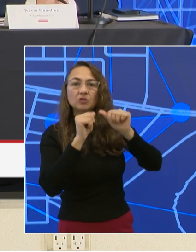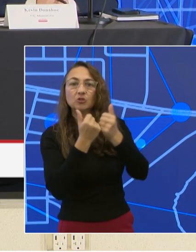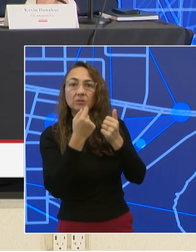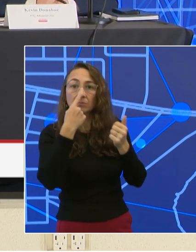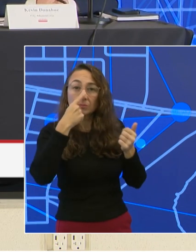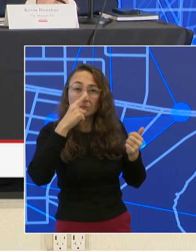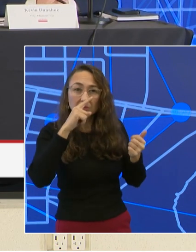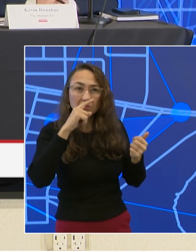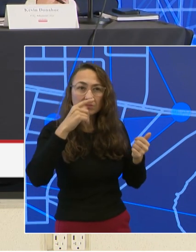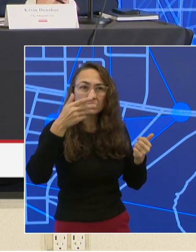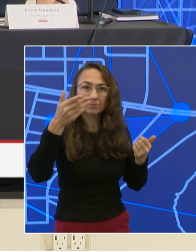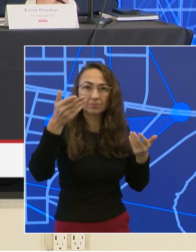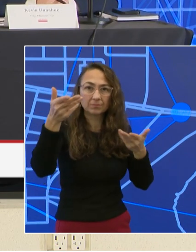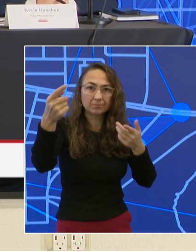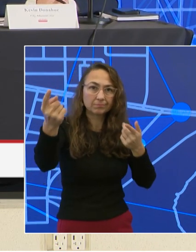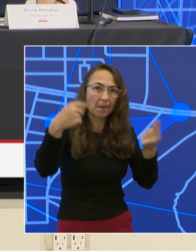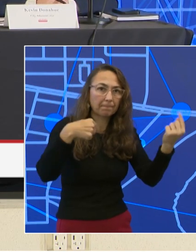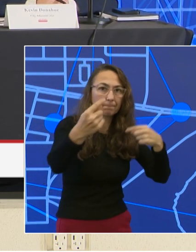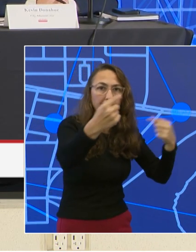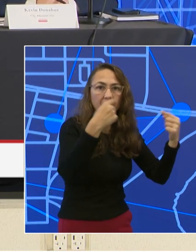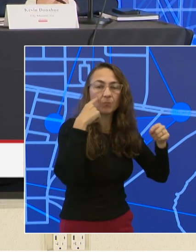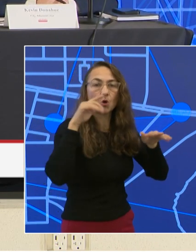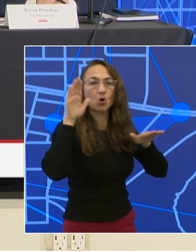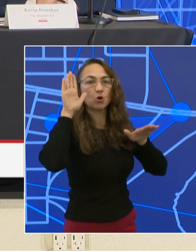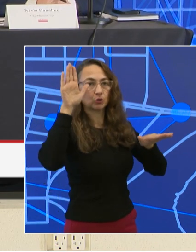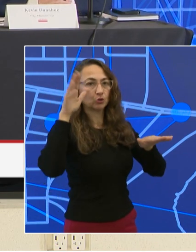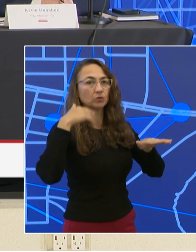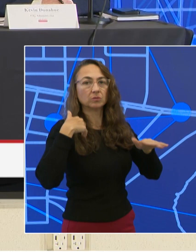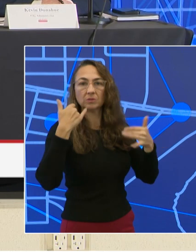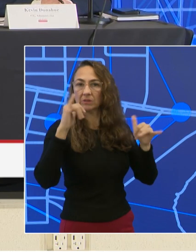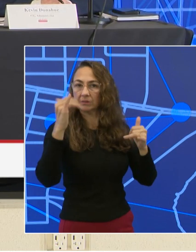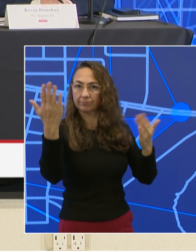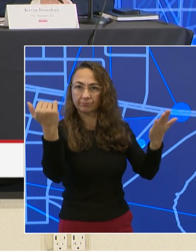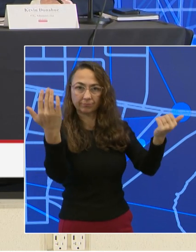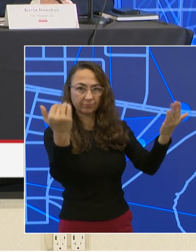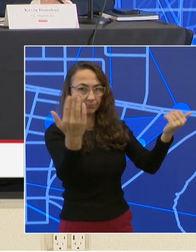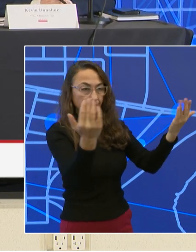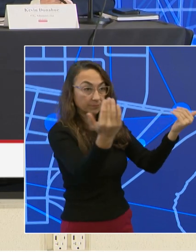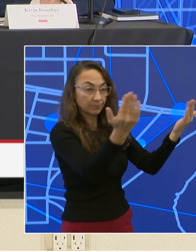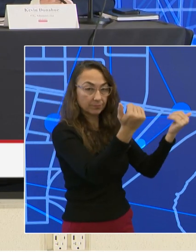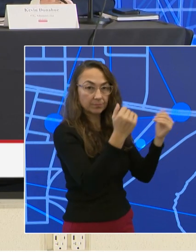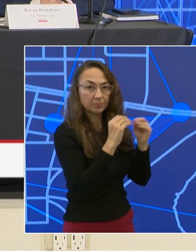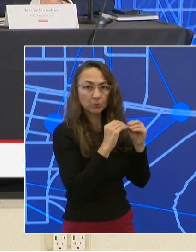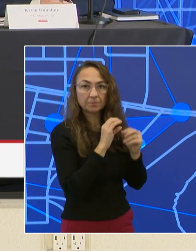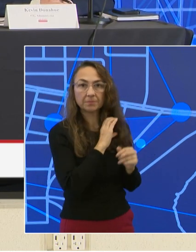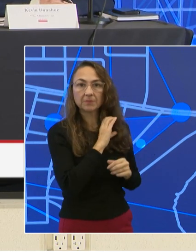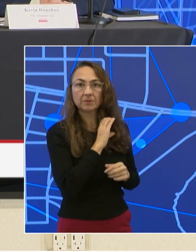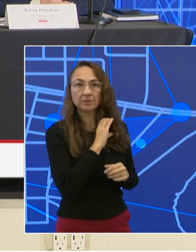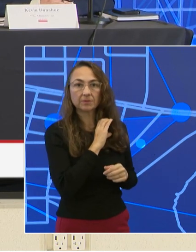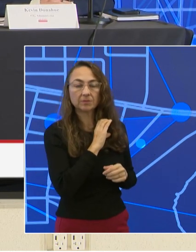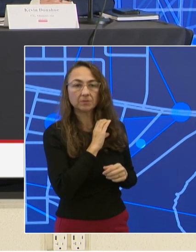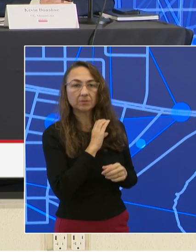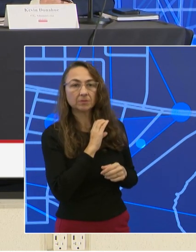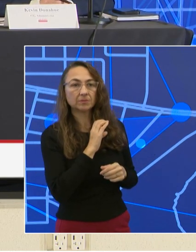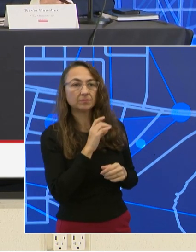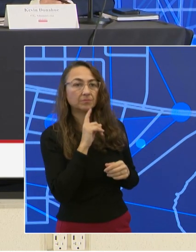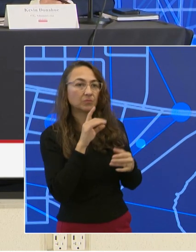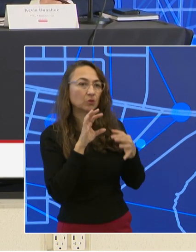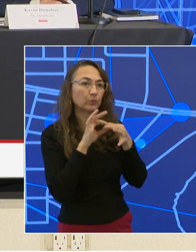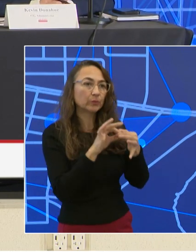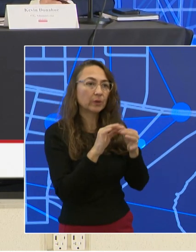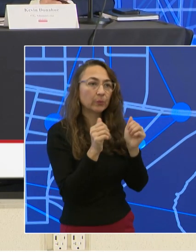we are still open with receiving requests to come and support us for the inauguration. It relates to the National